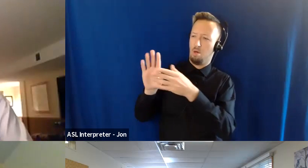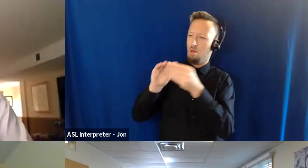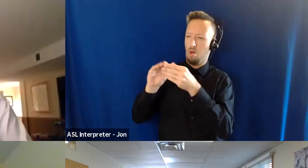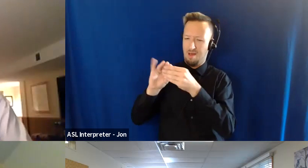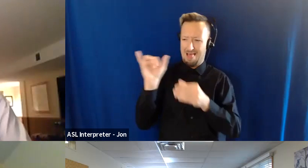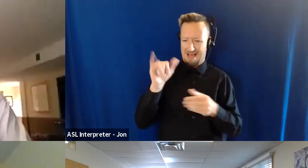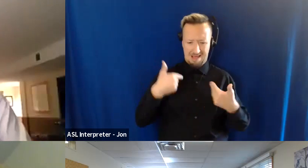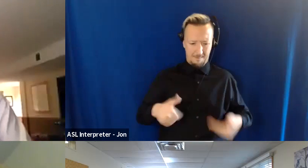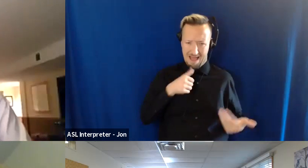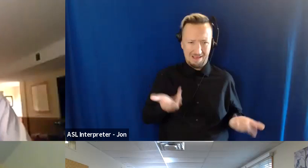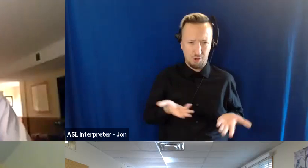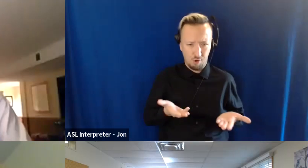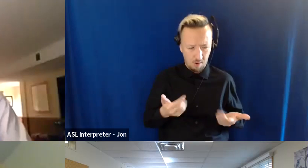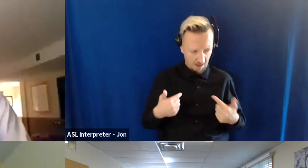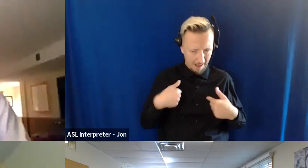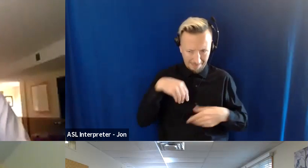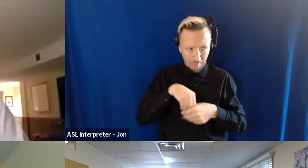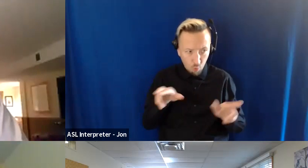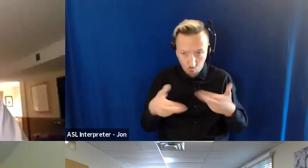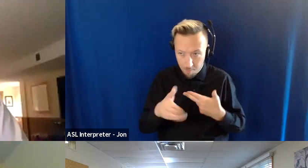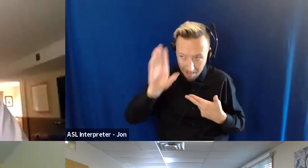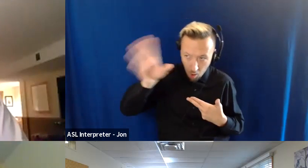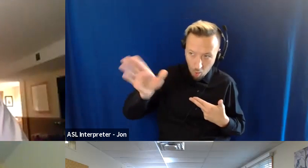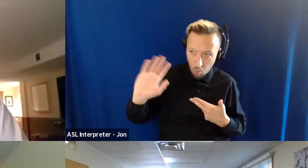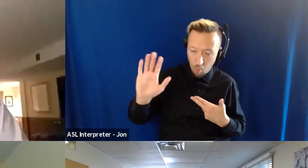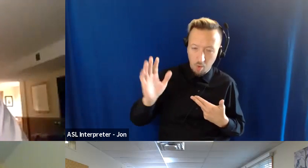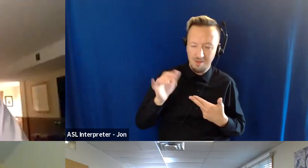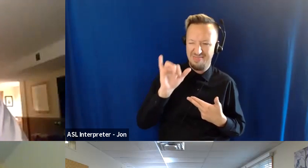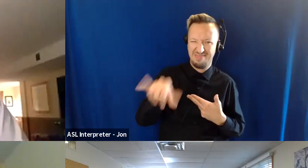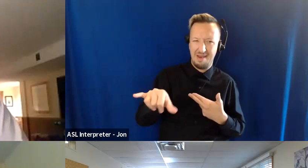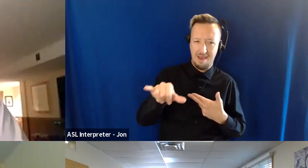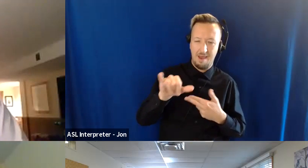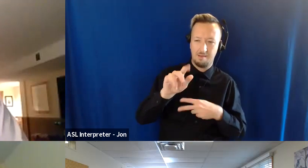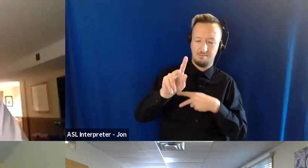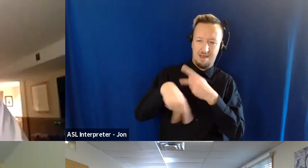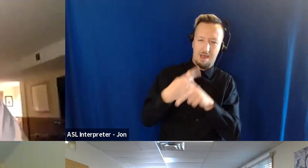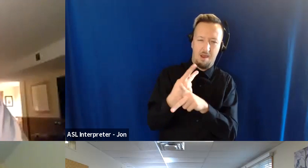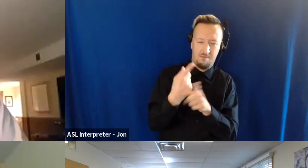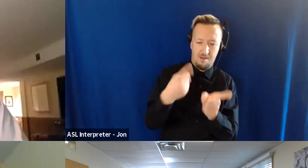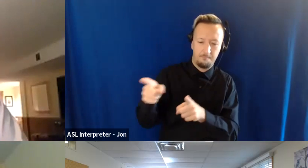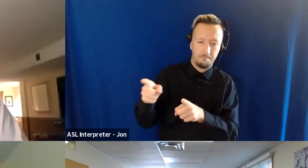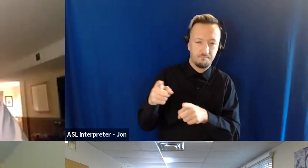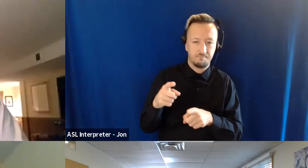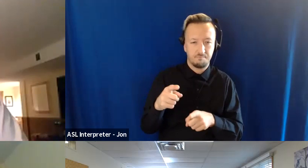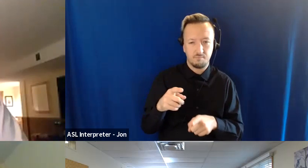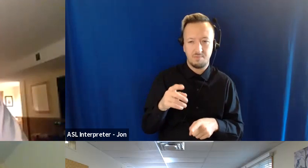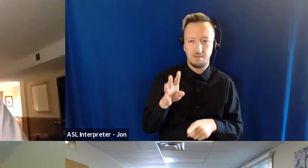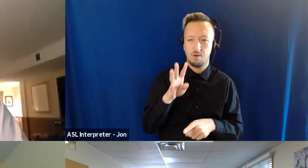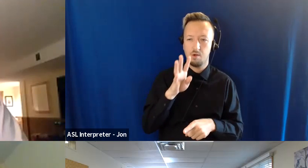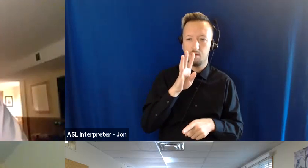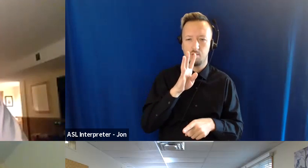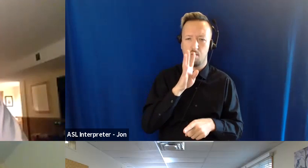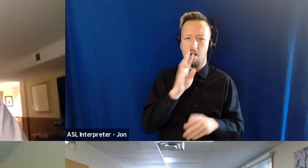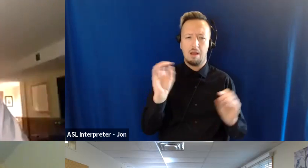and when you're in the room. So those are a lot of the things that started happening when we talk about nothing about us without us. There was a lot